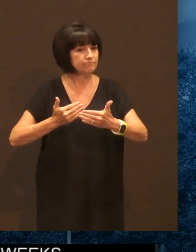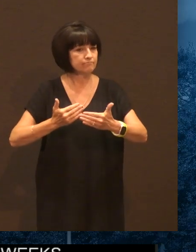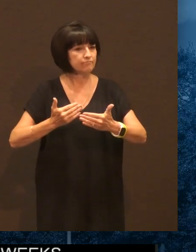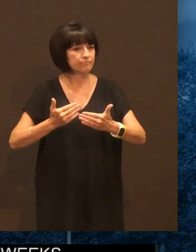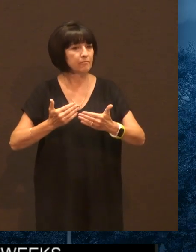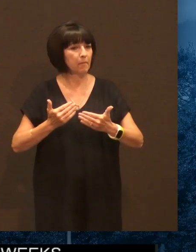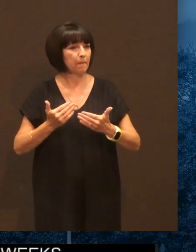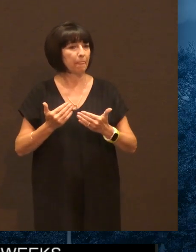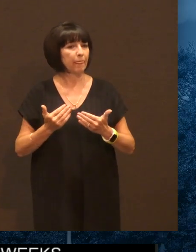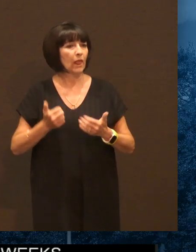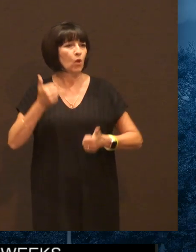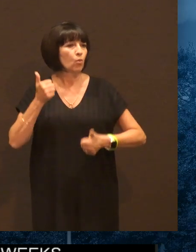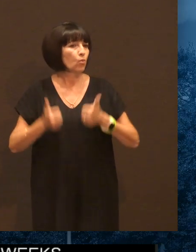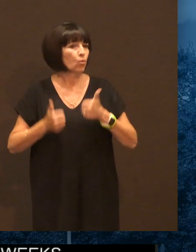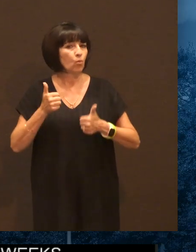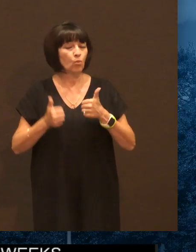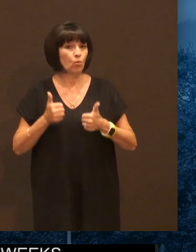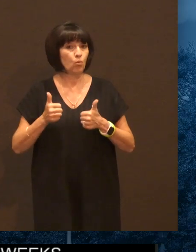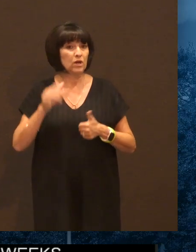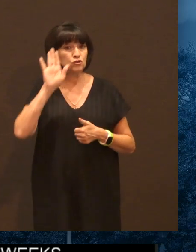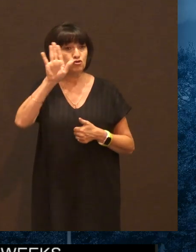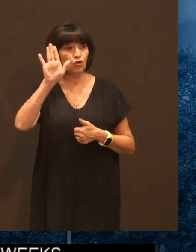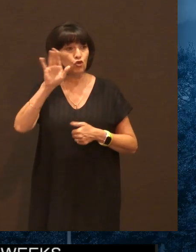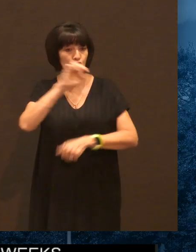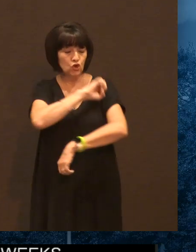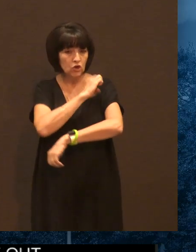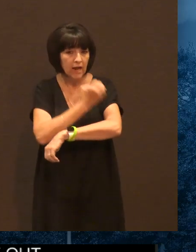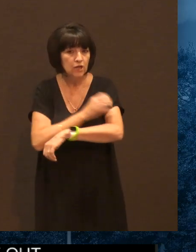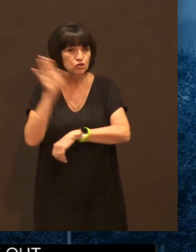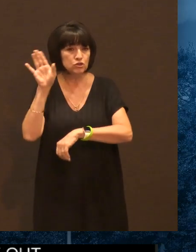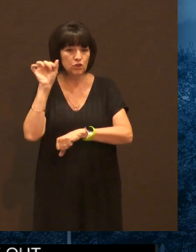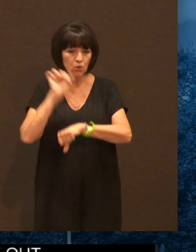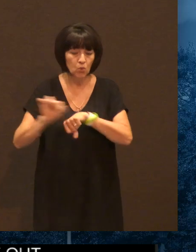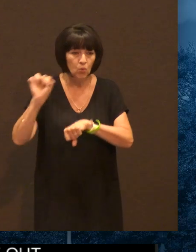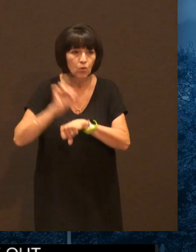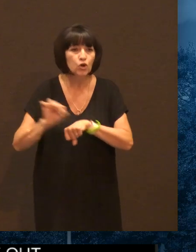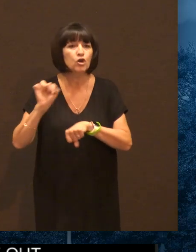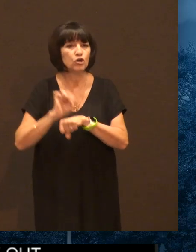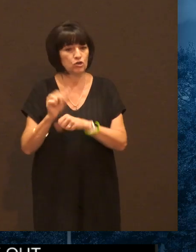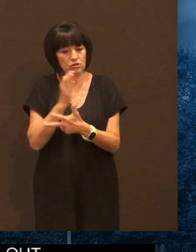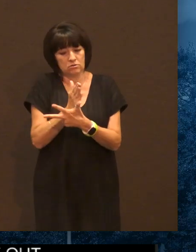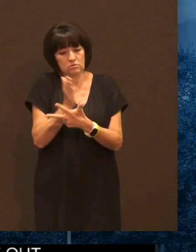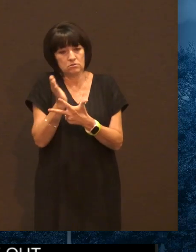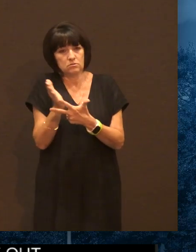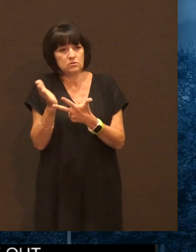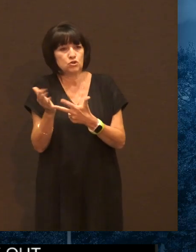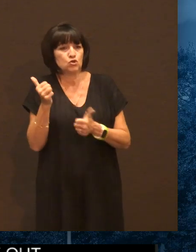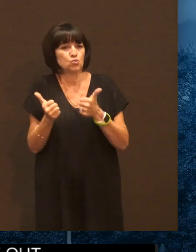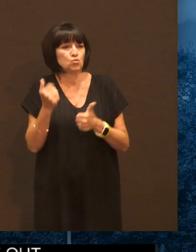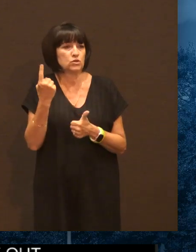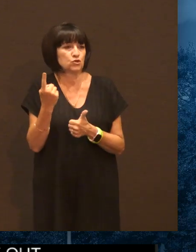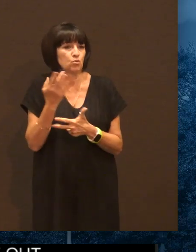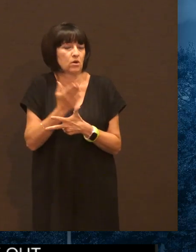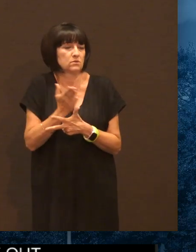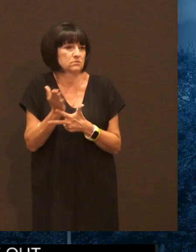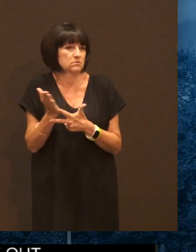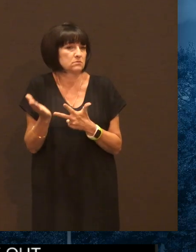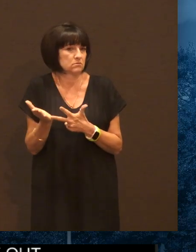into which plan do they put most energy and most expertise. So they're really dependent